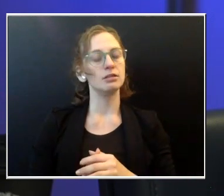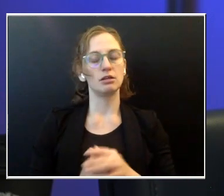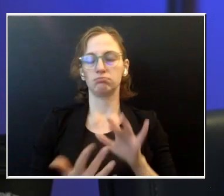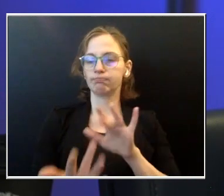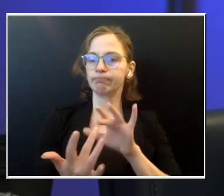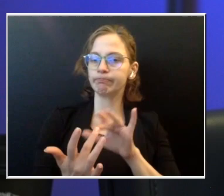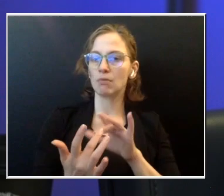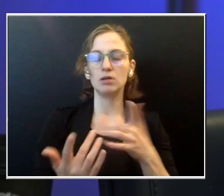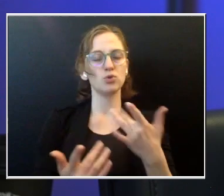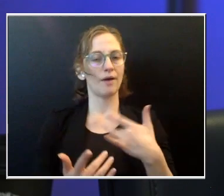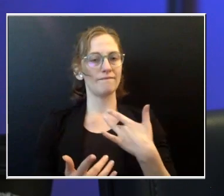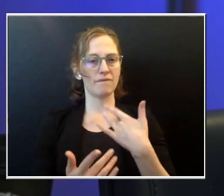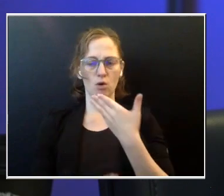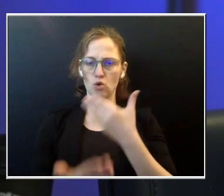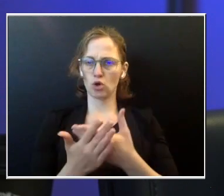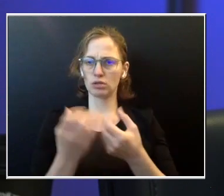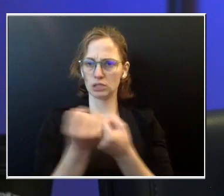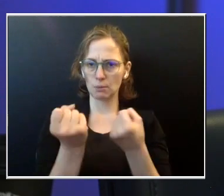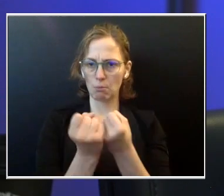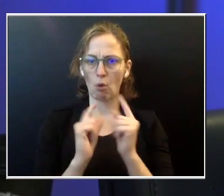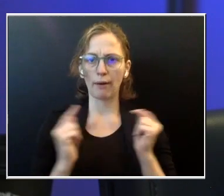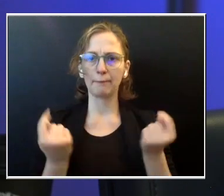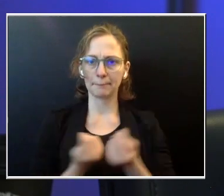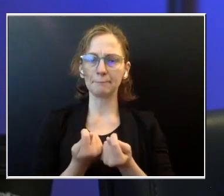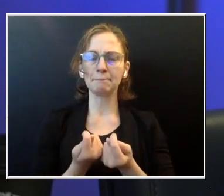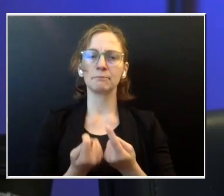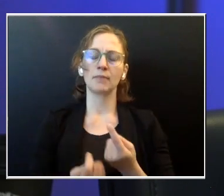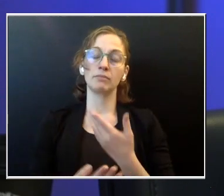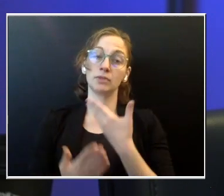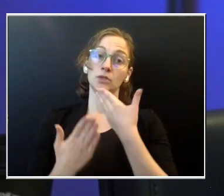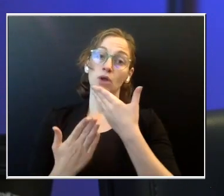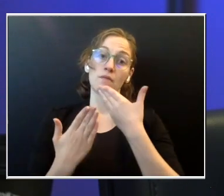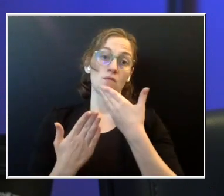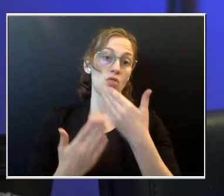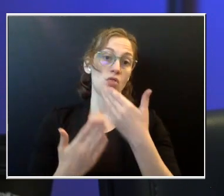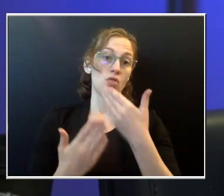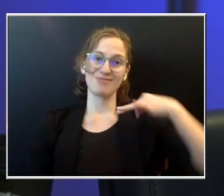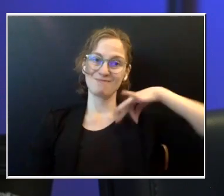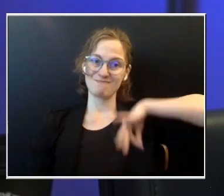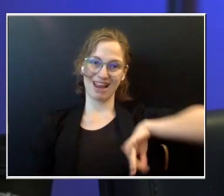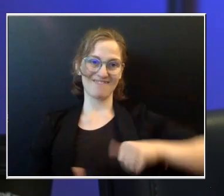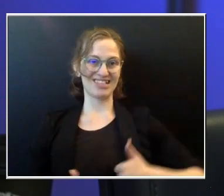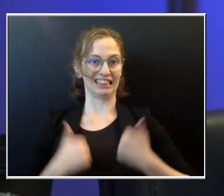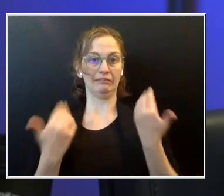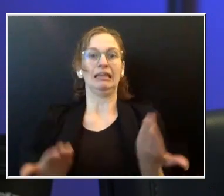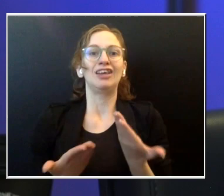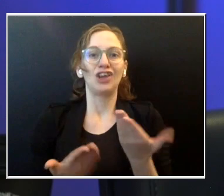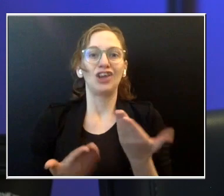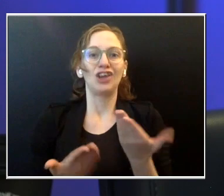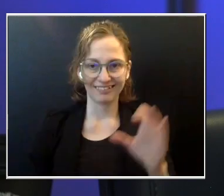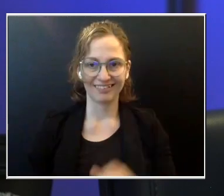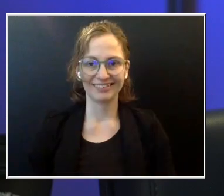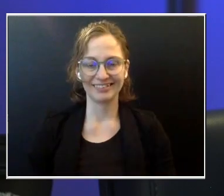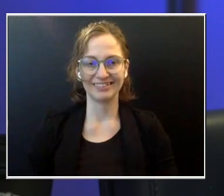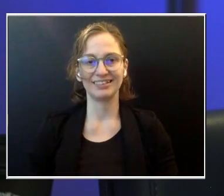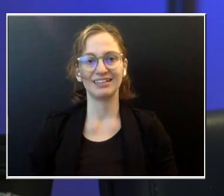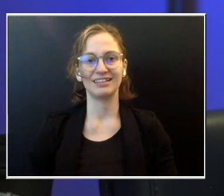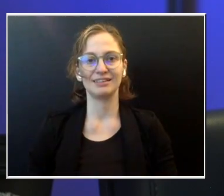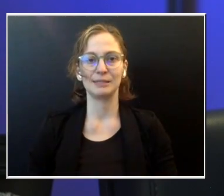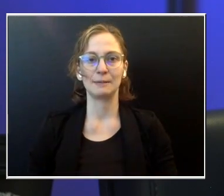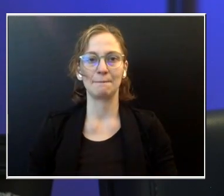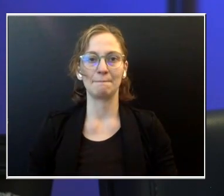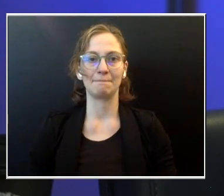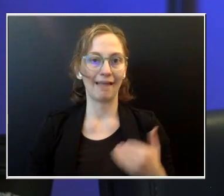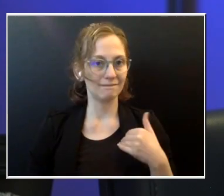very grateful that I had the benefit of living right here in Kansas City and having KU